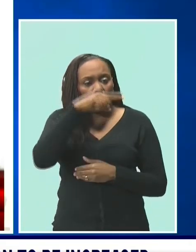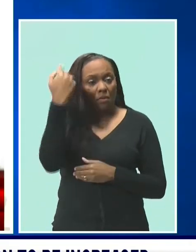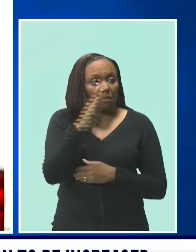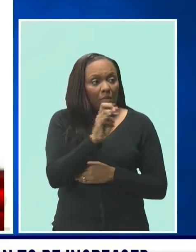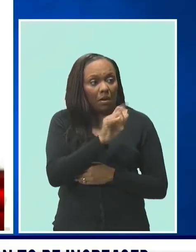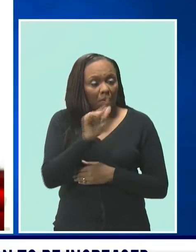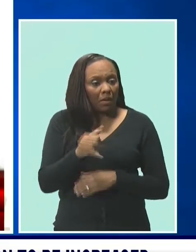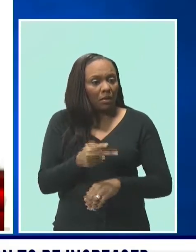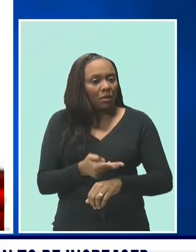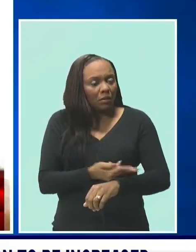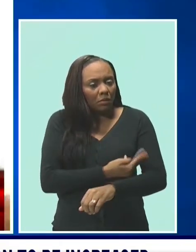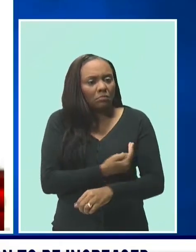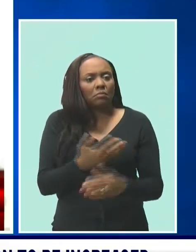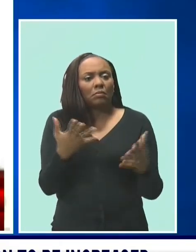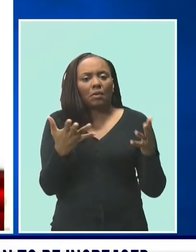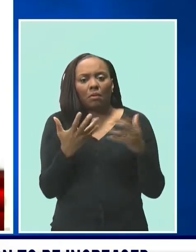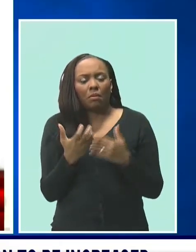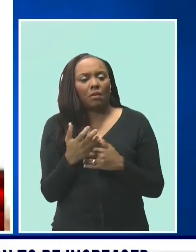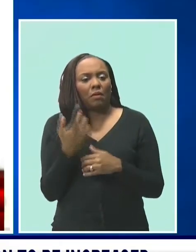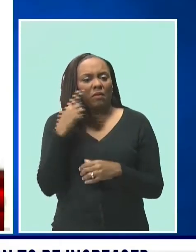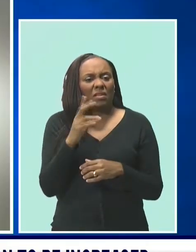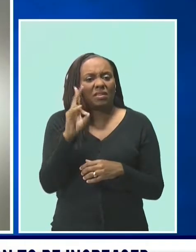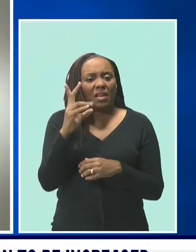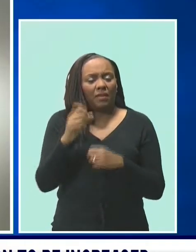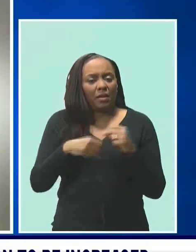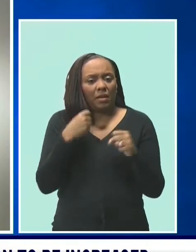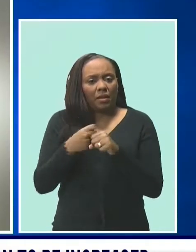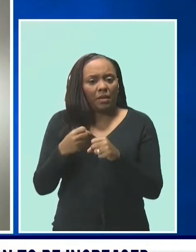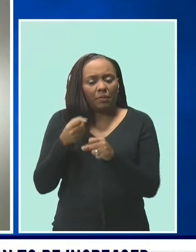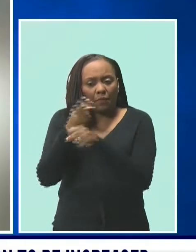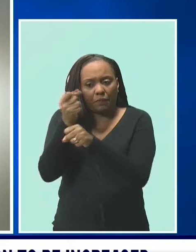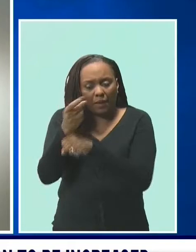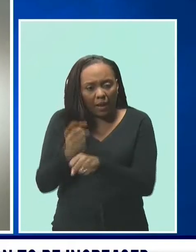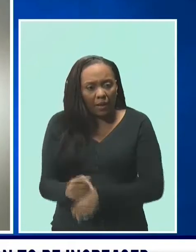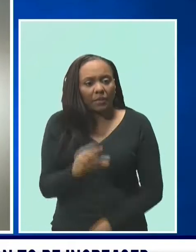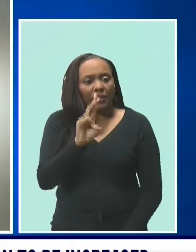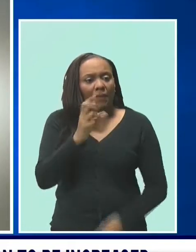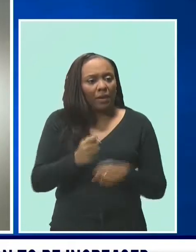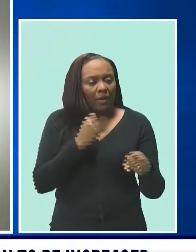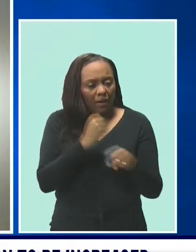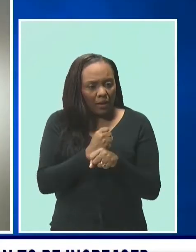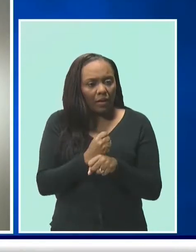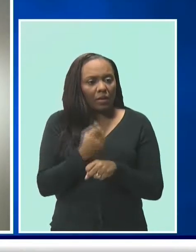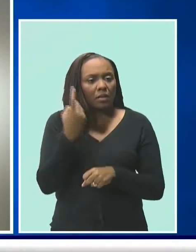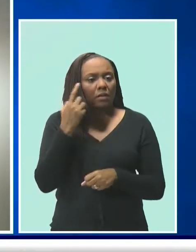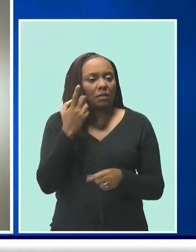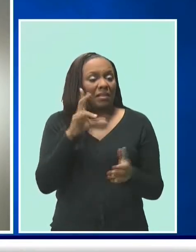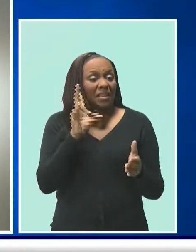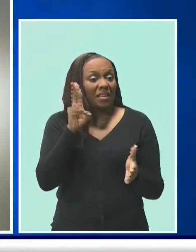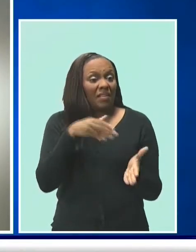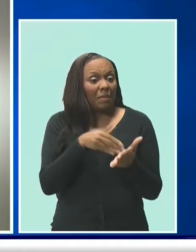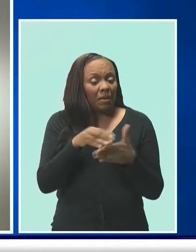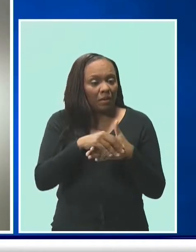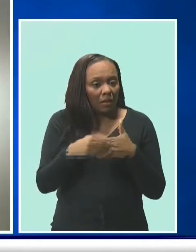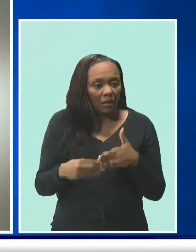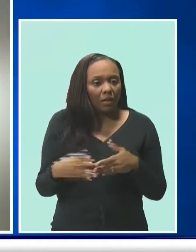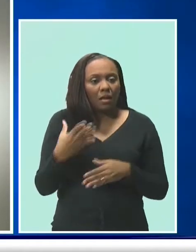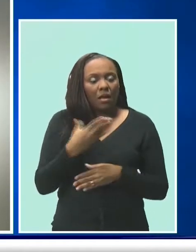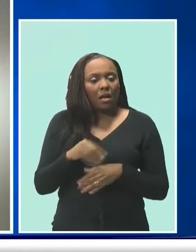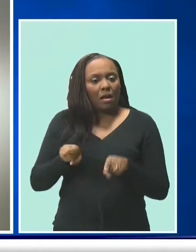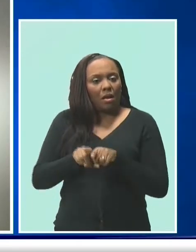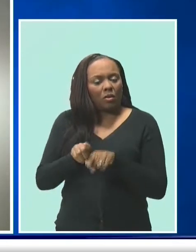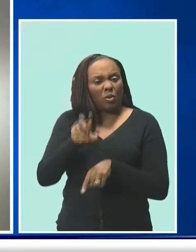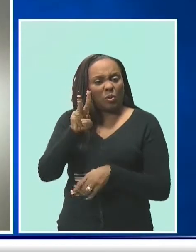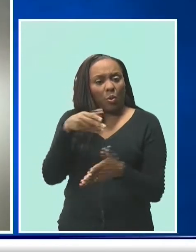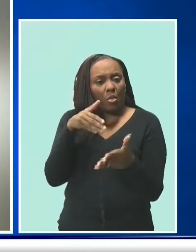production to 1 million heads and increasing cotton production in Barbados under the BAMC to 2,000